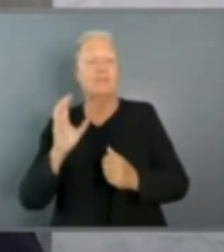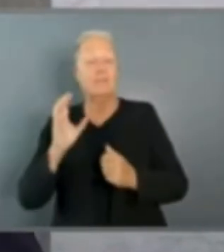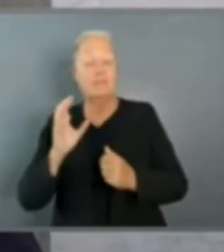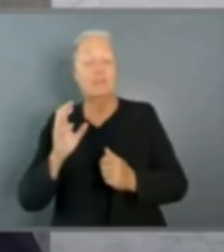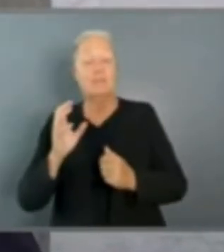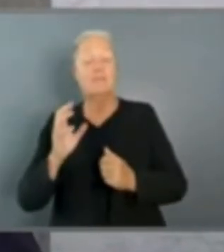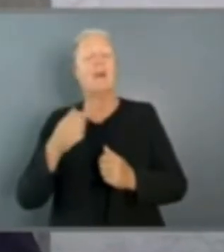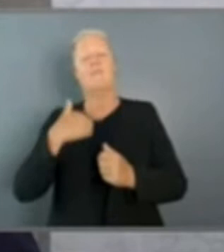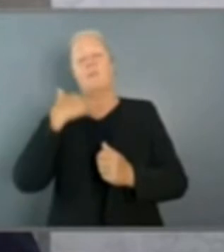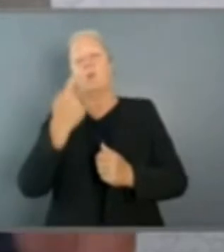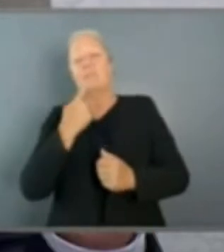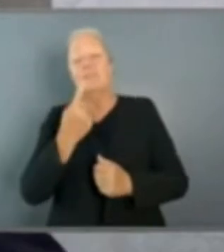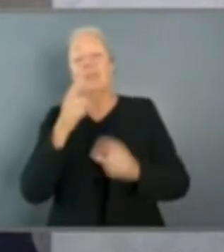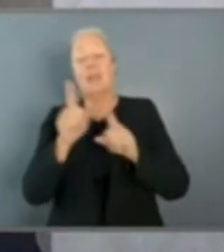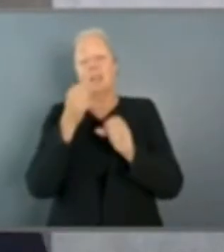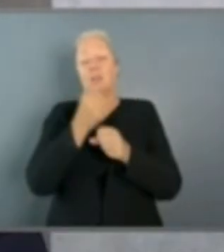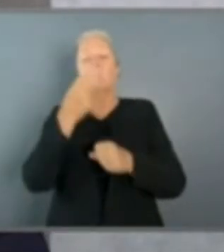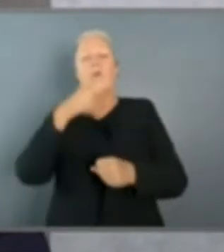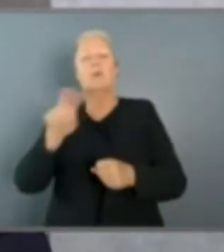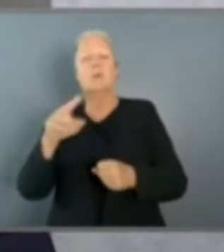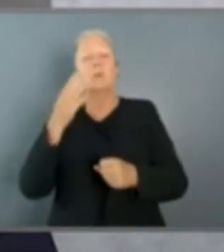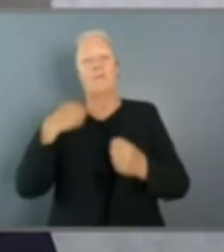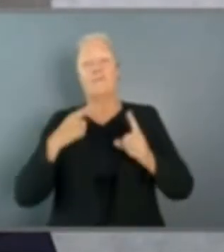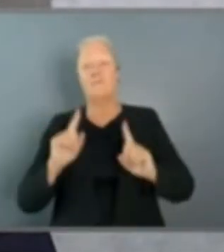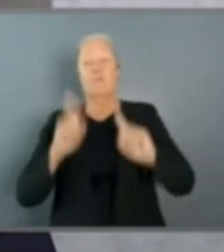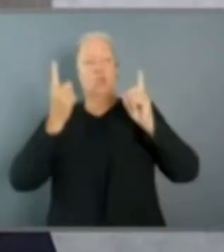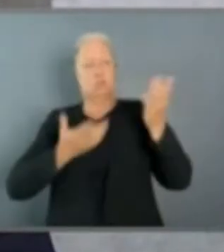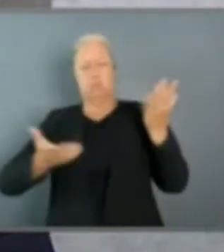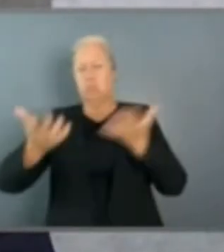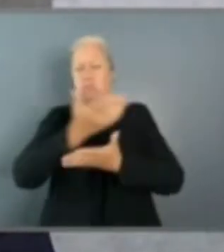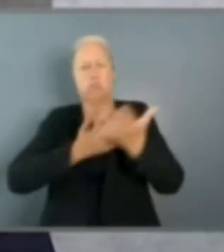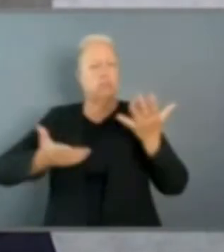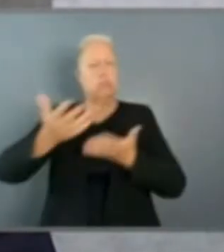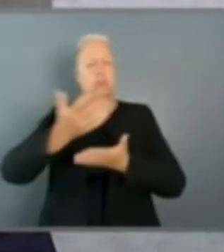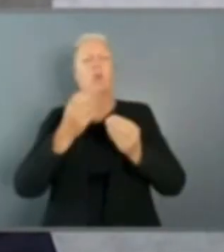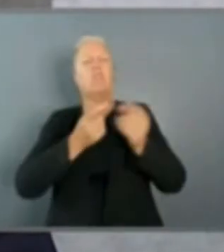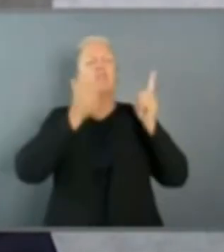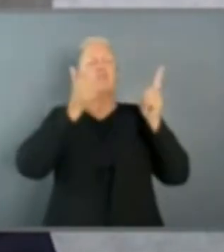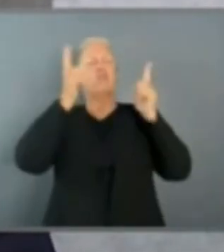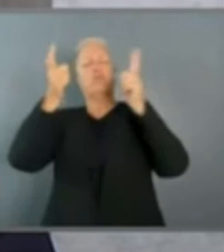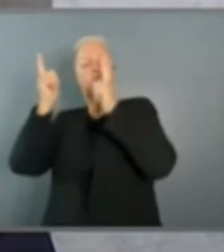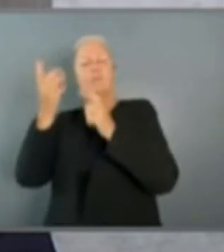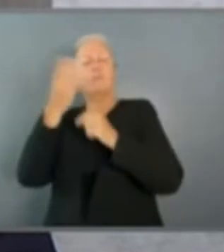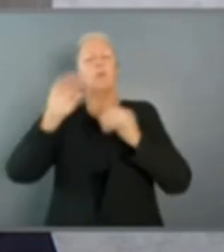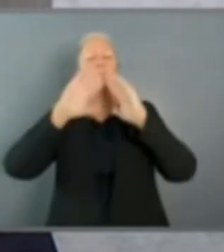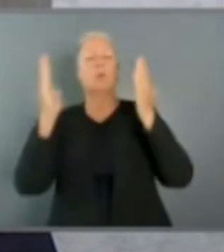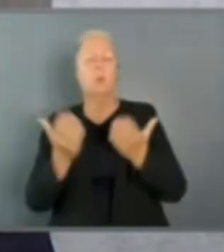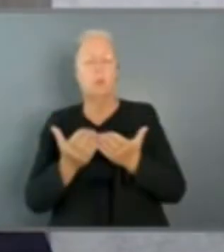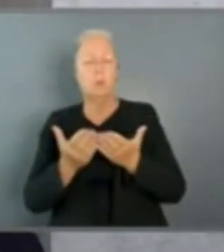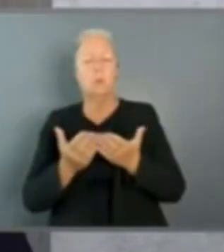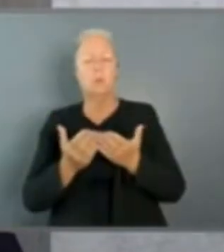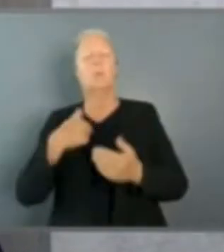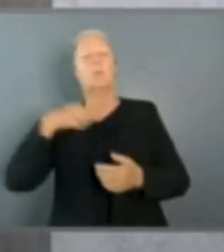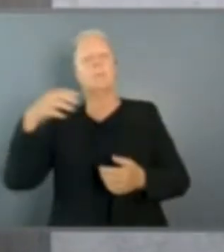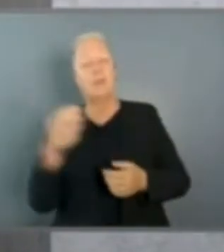G20 last year when we first discussed these matters, that we need to be mindful of